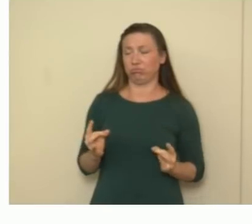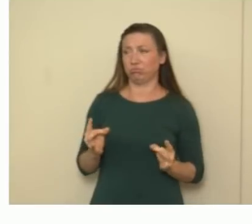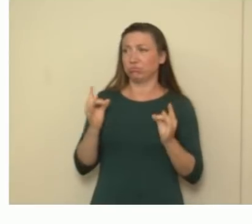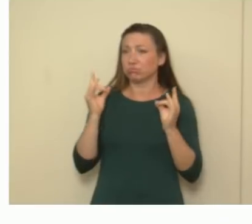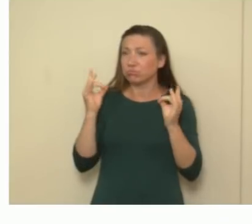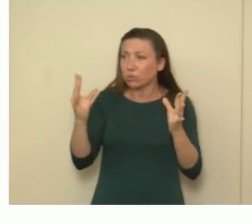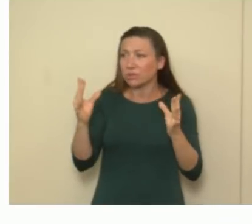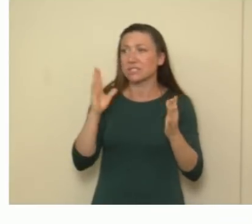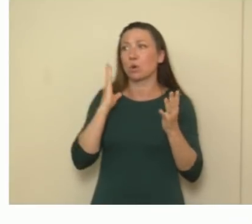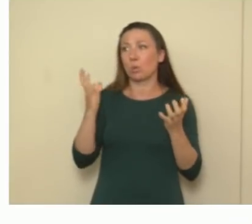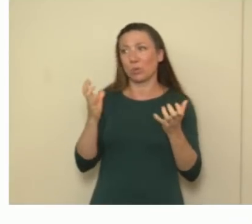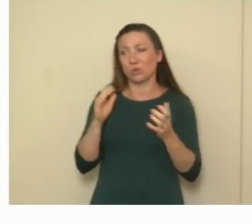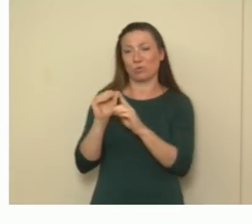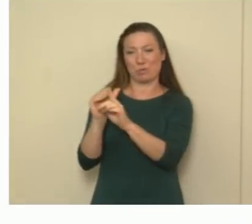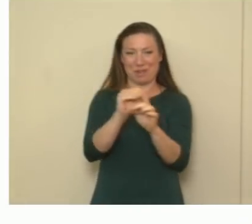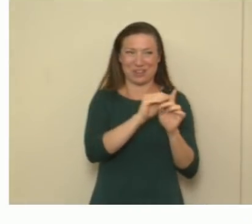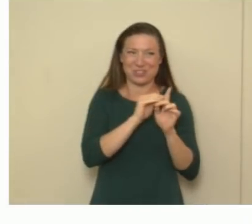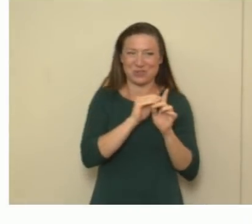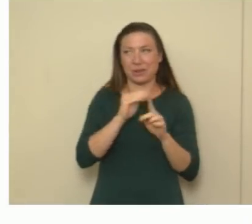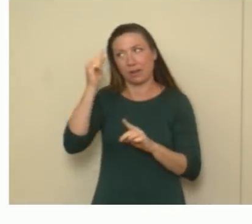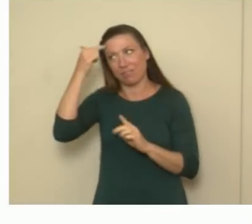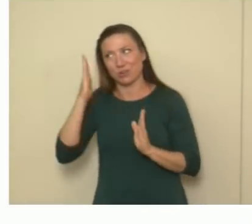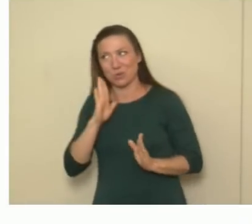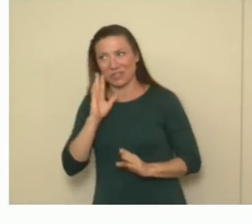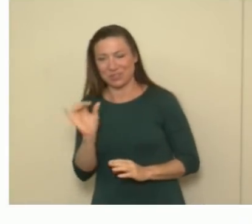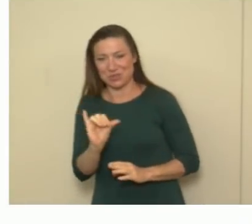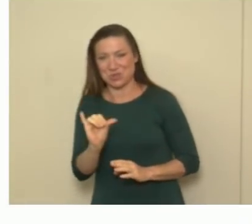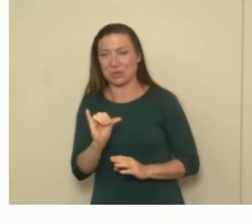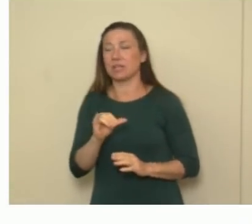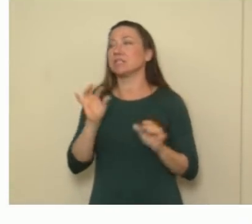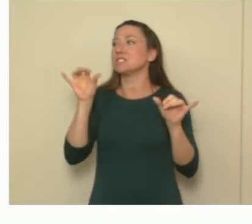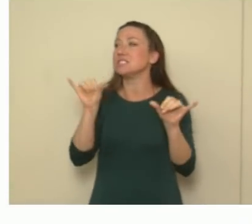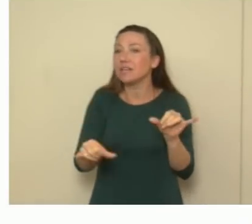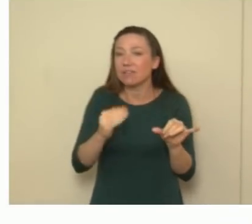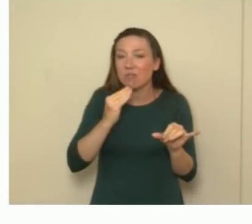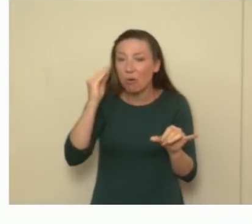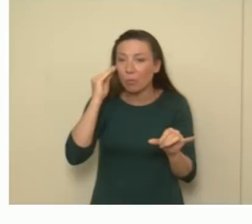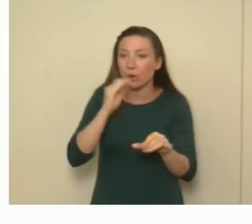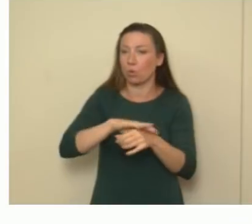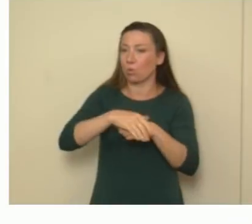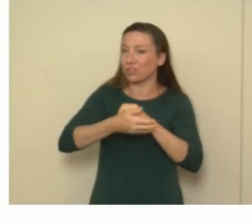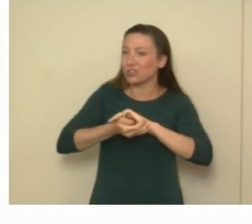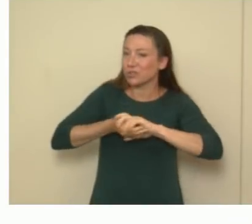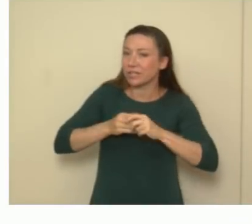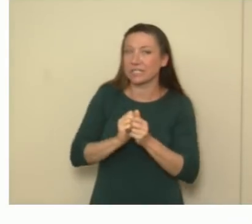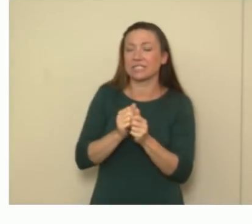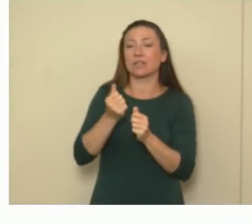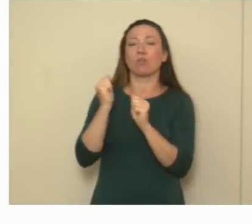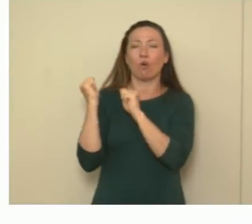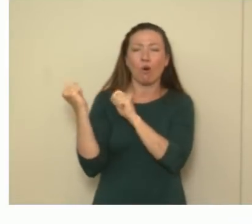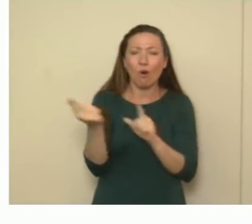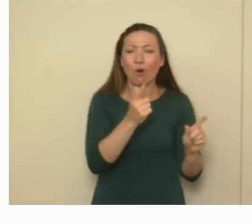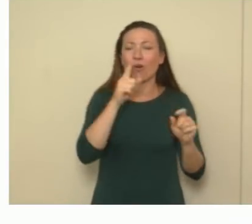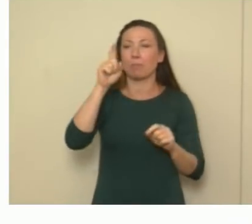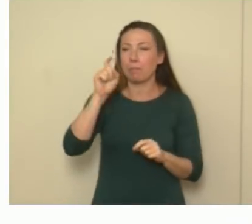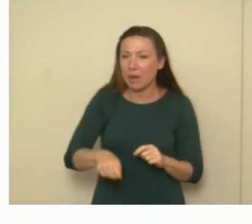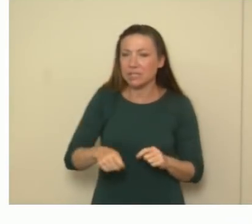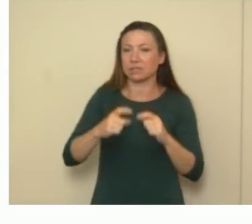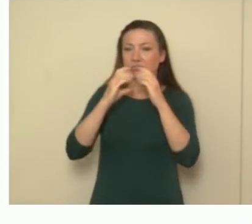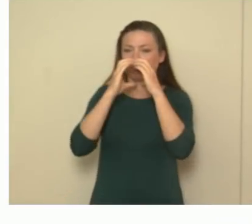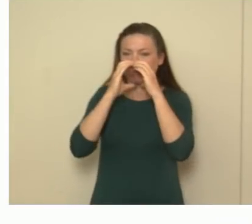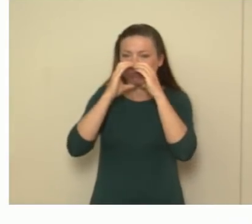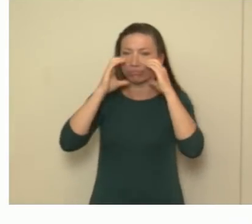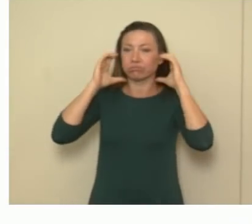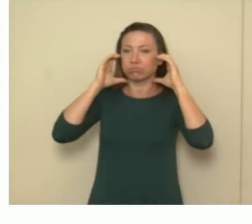home, wash hands. Everyone should wear a face mask that covers your nose and mouth, please.